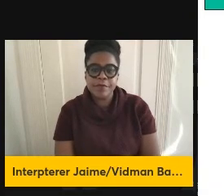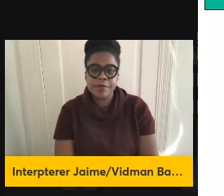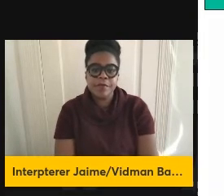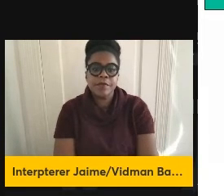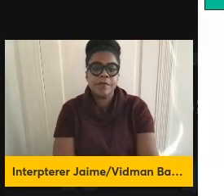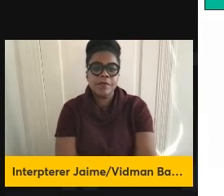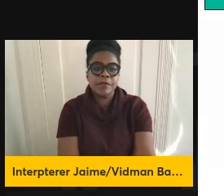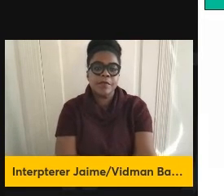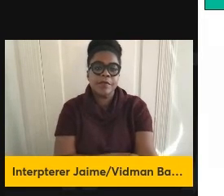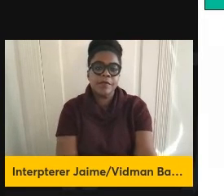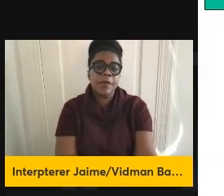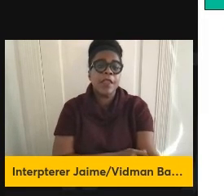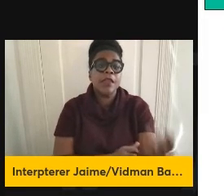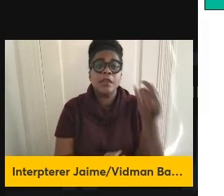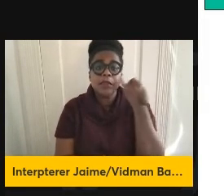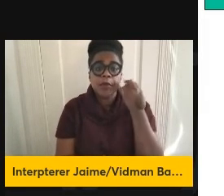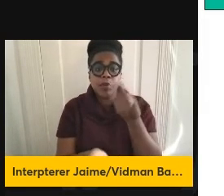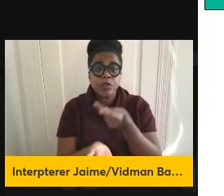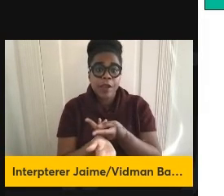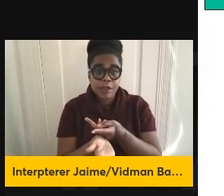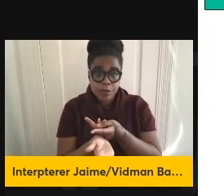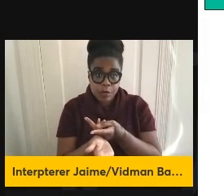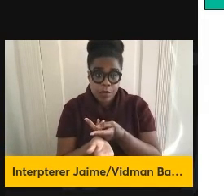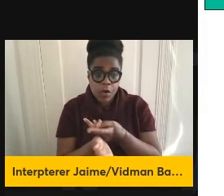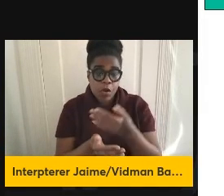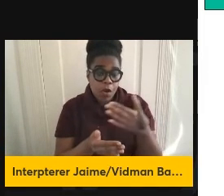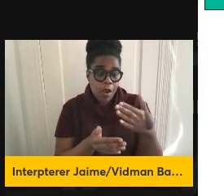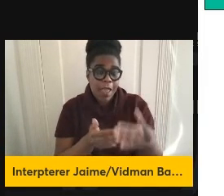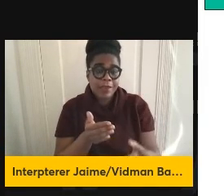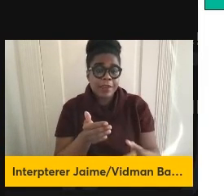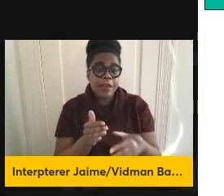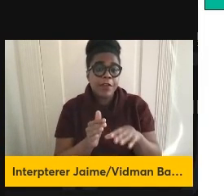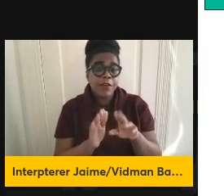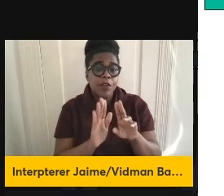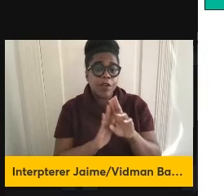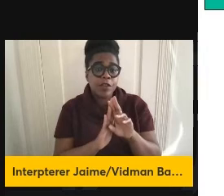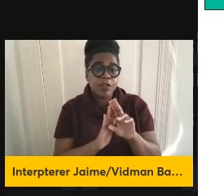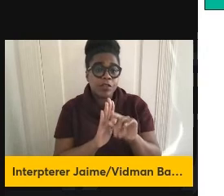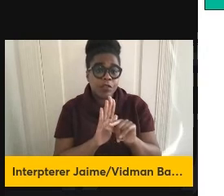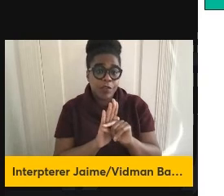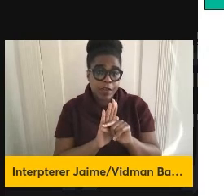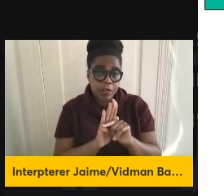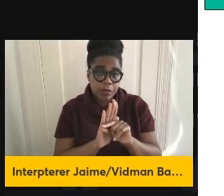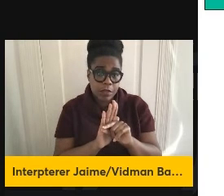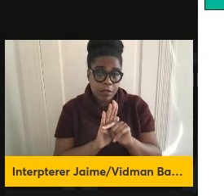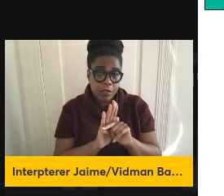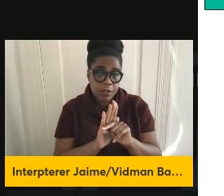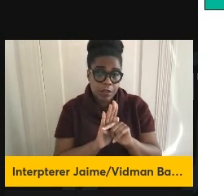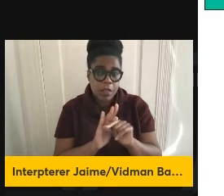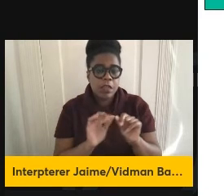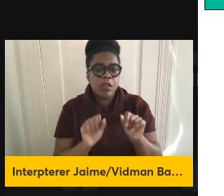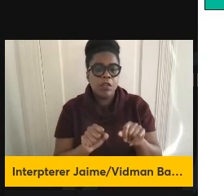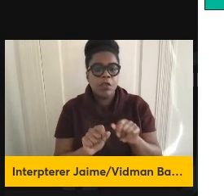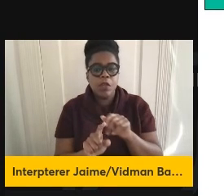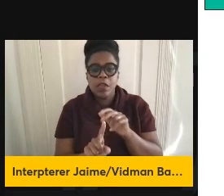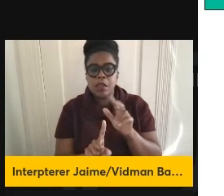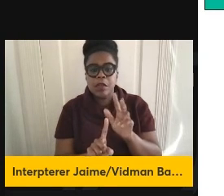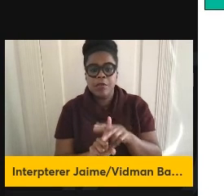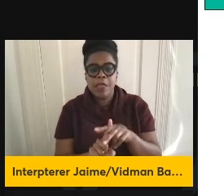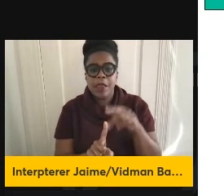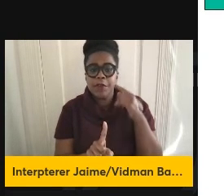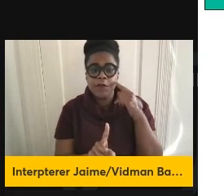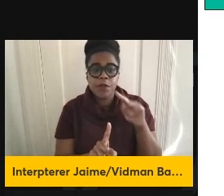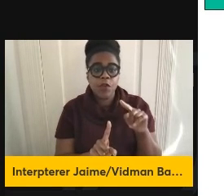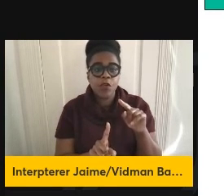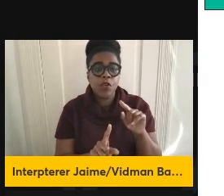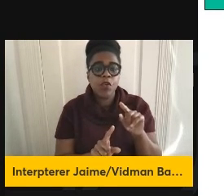Once you're a graduate student or towards the end of your undergraduate career, you can apply for Graduate